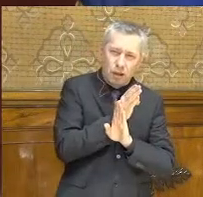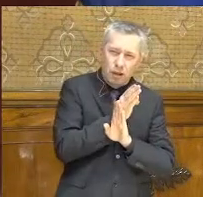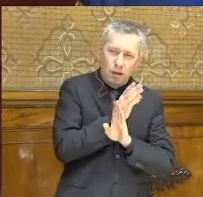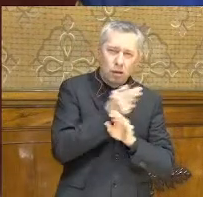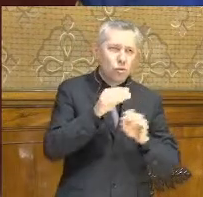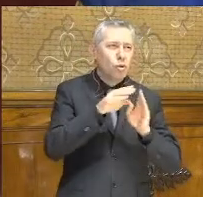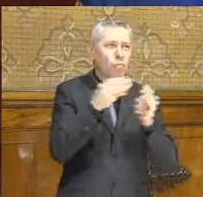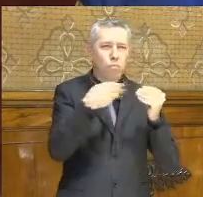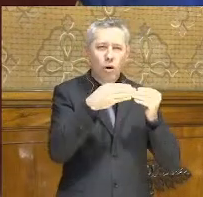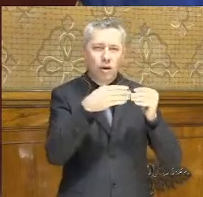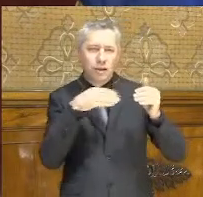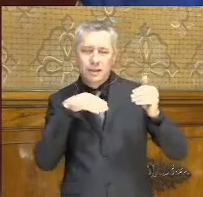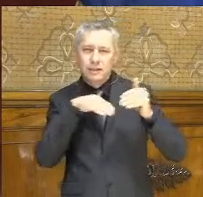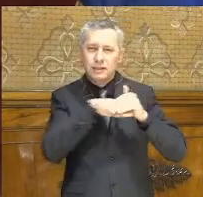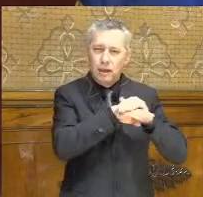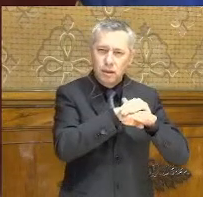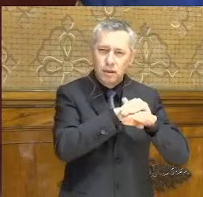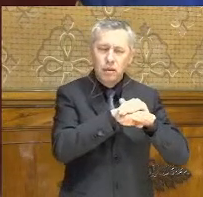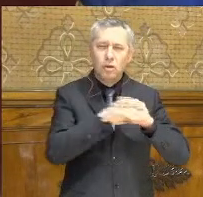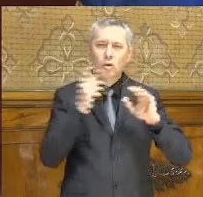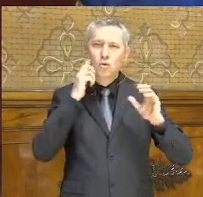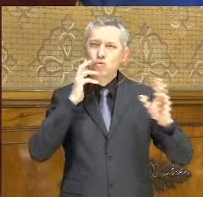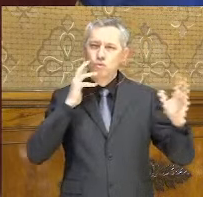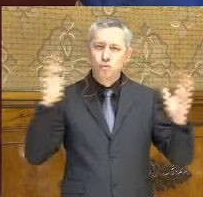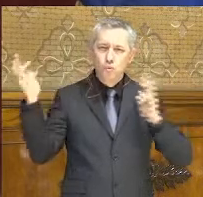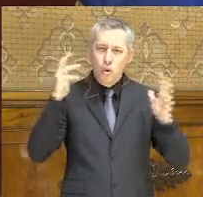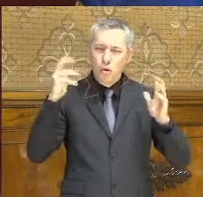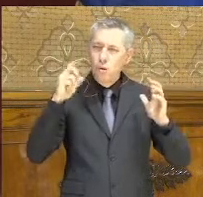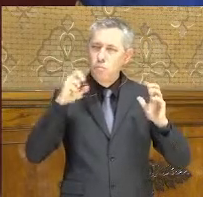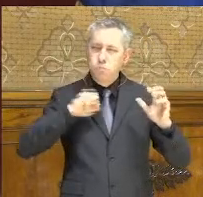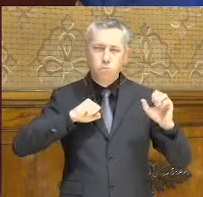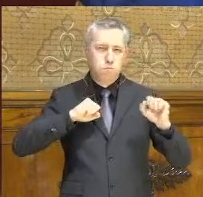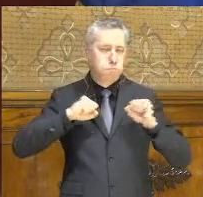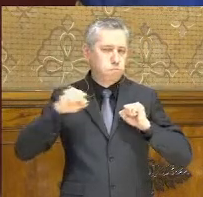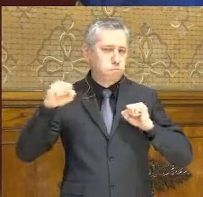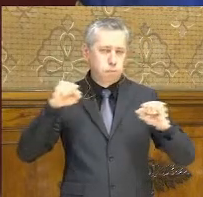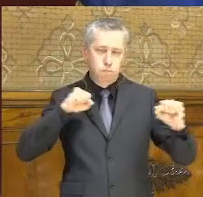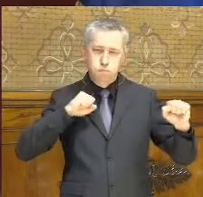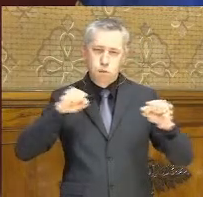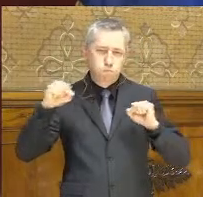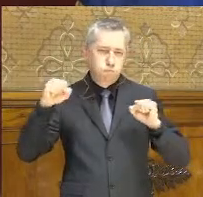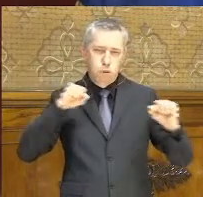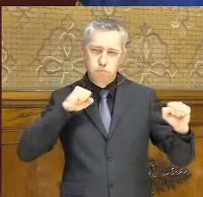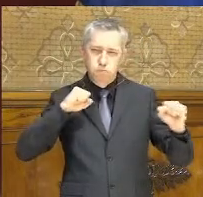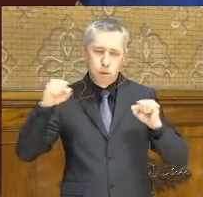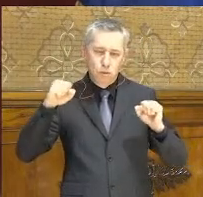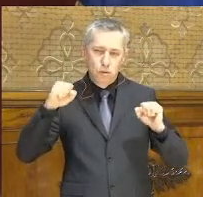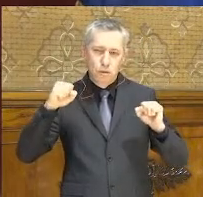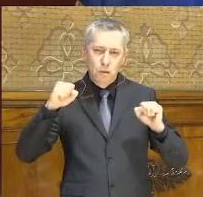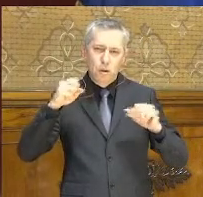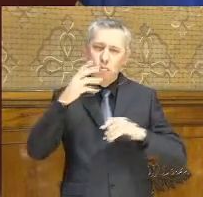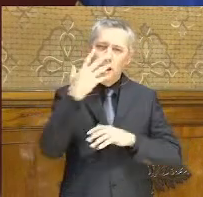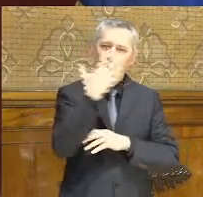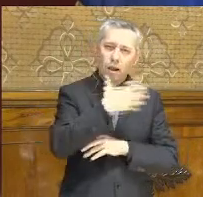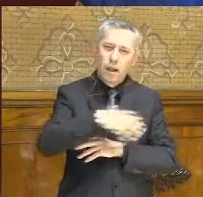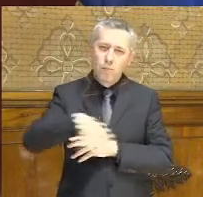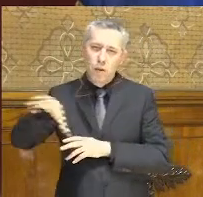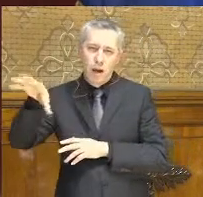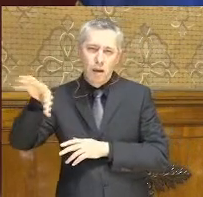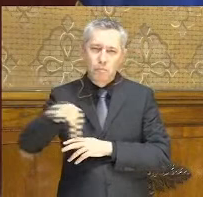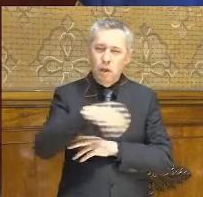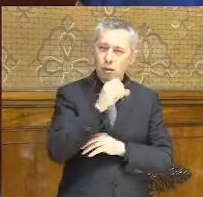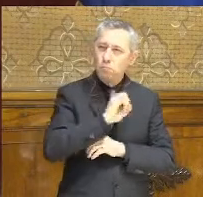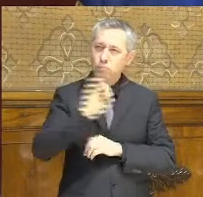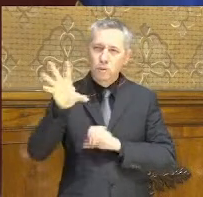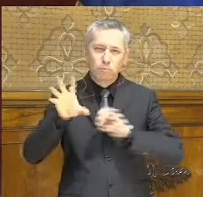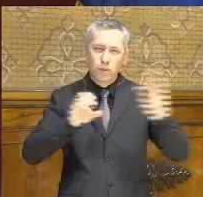doorway. Thunder went crashing as majestic bells of bolts struck shadows in the sounds, seeming to be